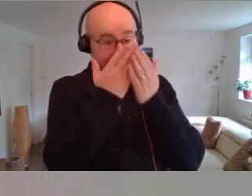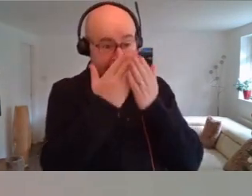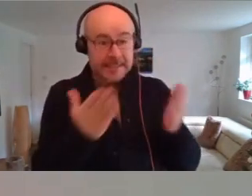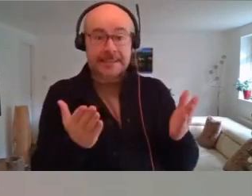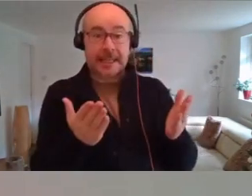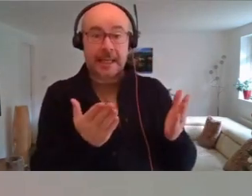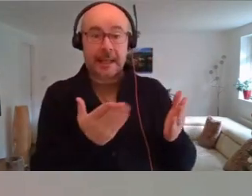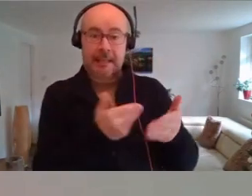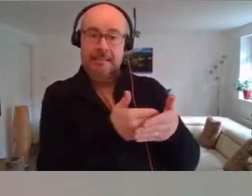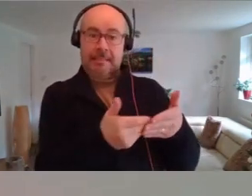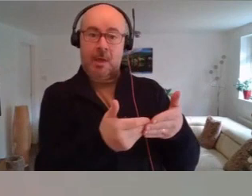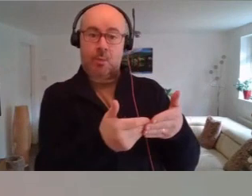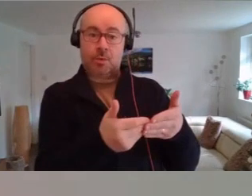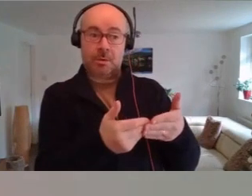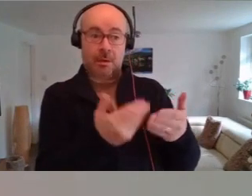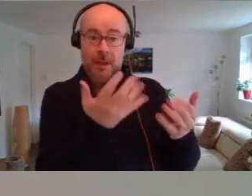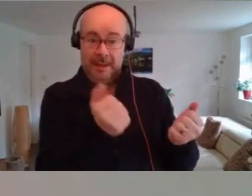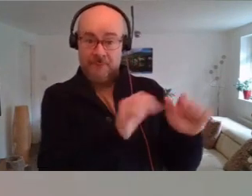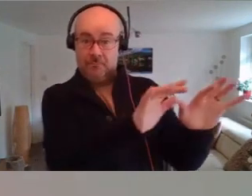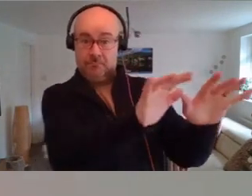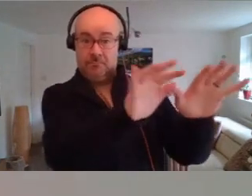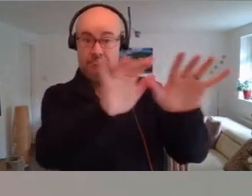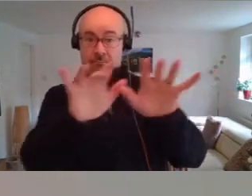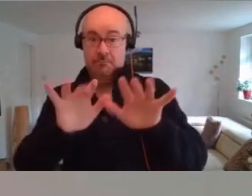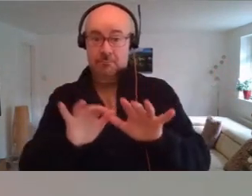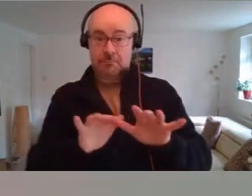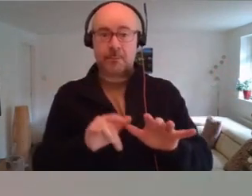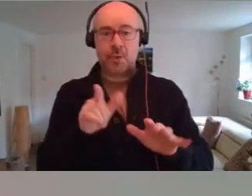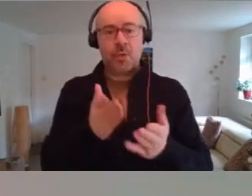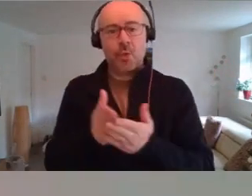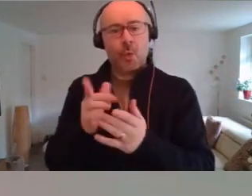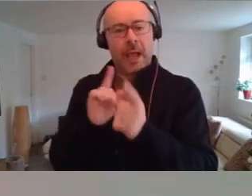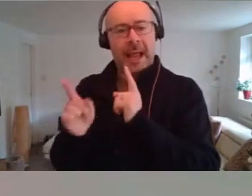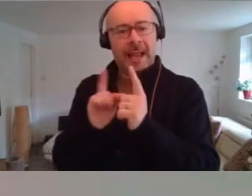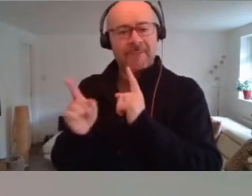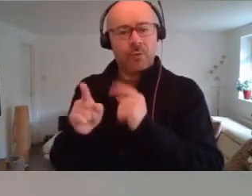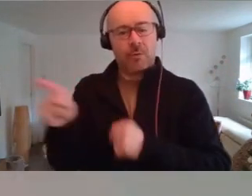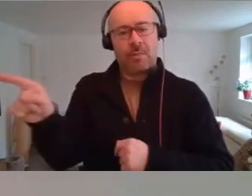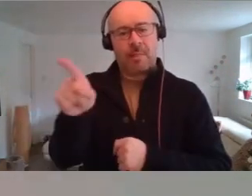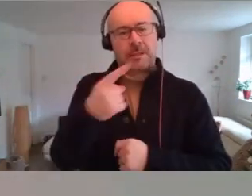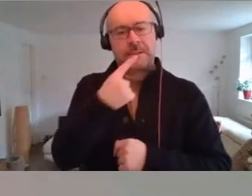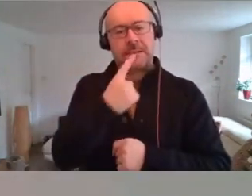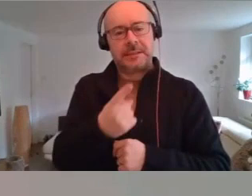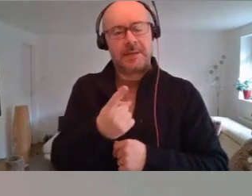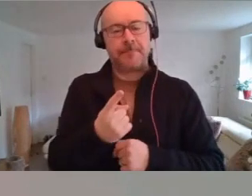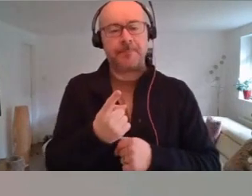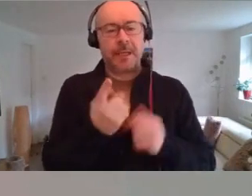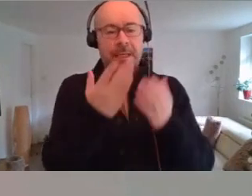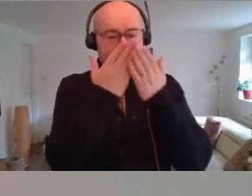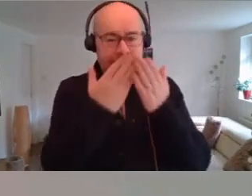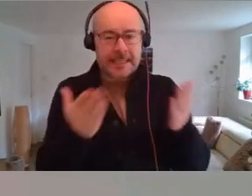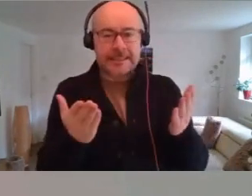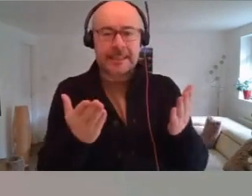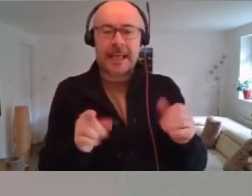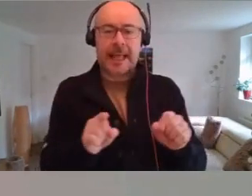in the interviews, dignity was described as a bridge, as something that could be useful for